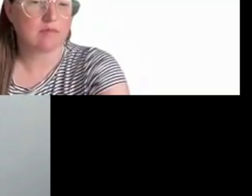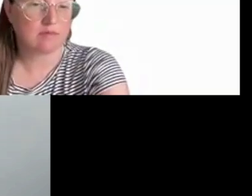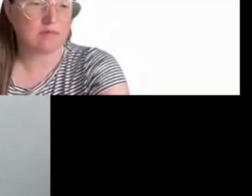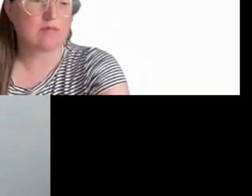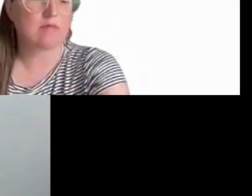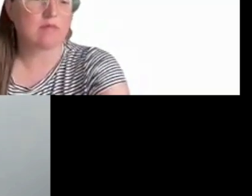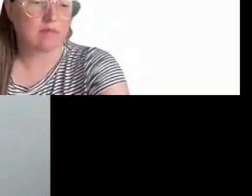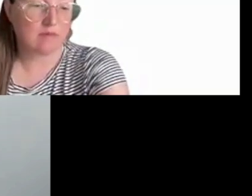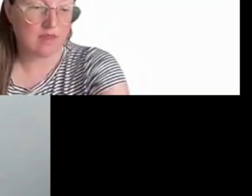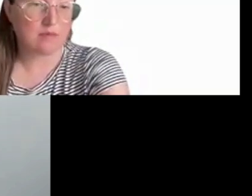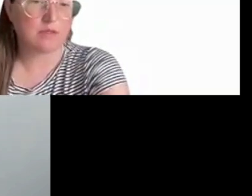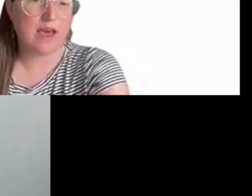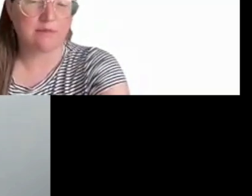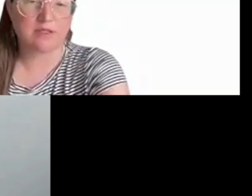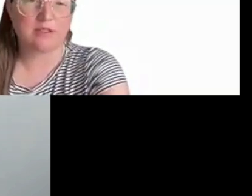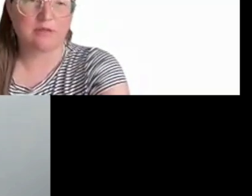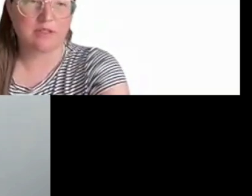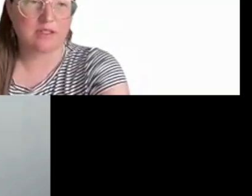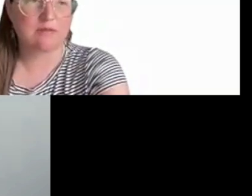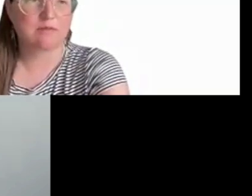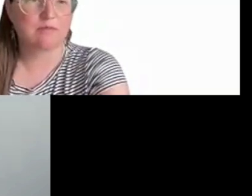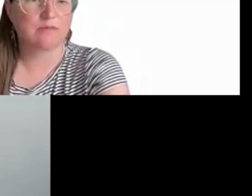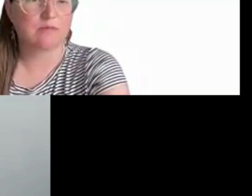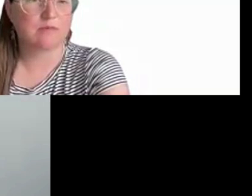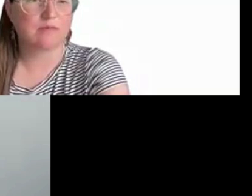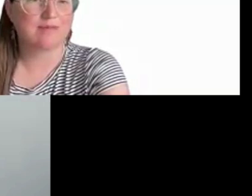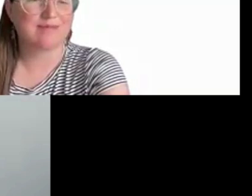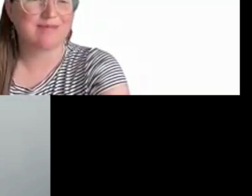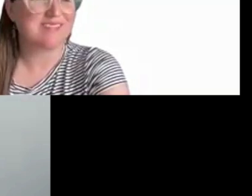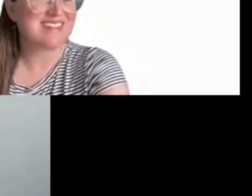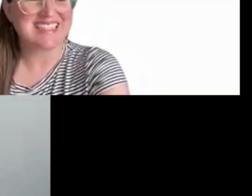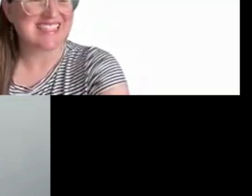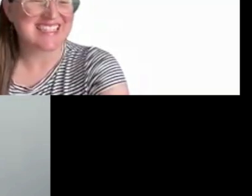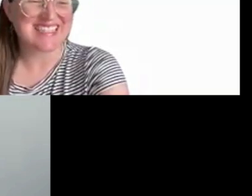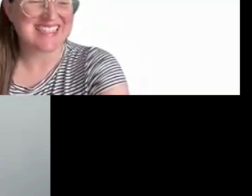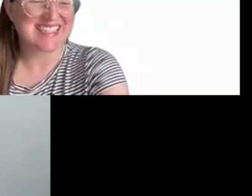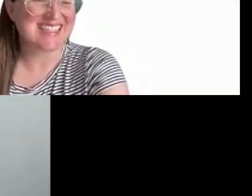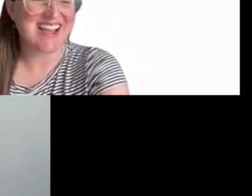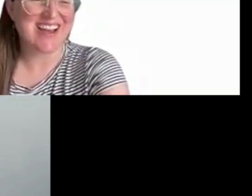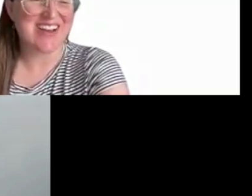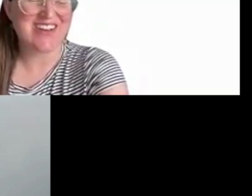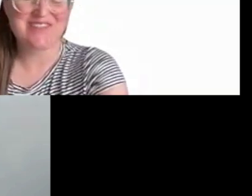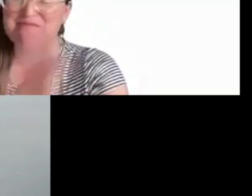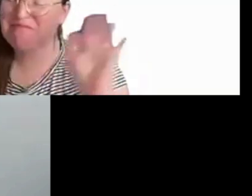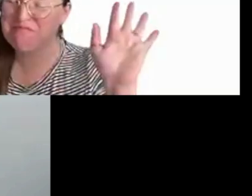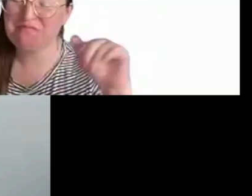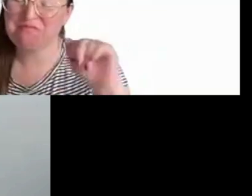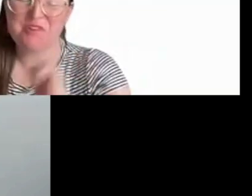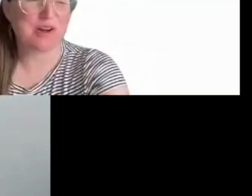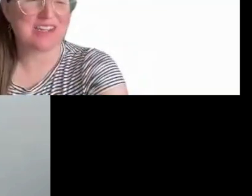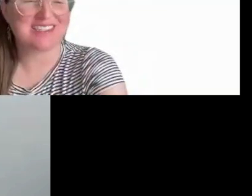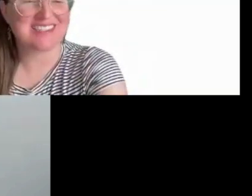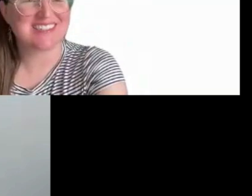could potentially be ahead. Yeah. And I'm sorry, I'm so used to people abbreviating Wraparound that my brain went right